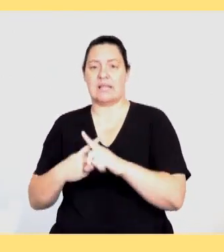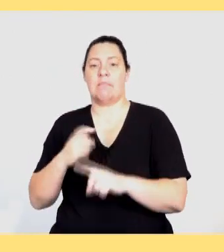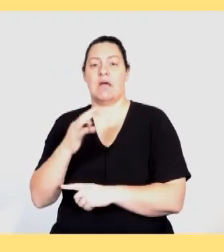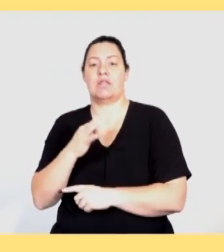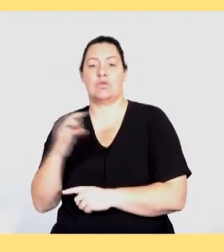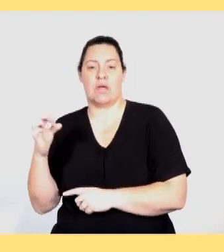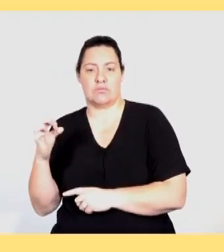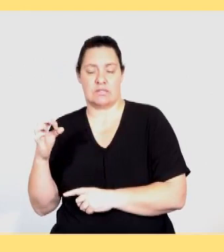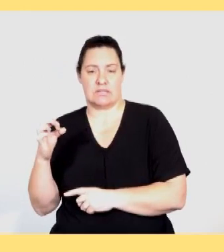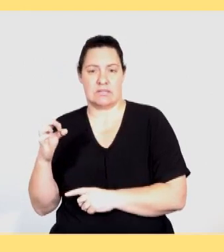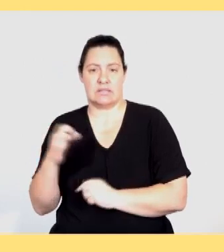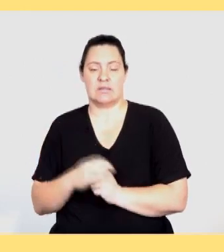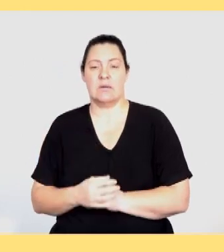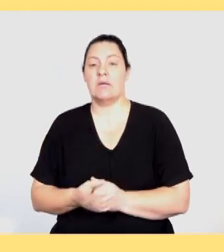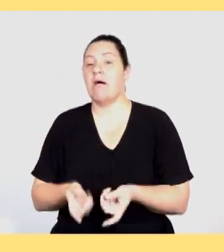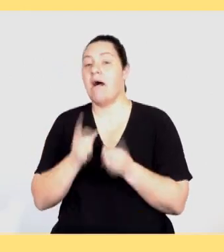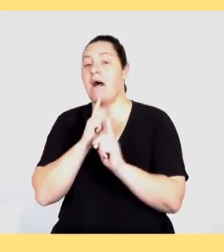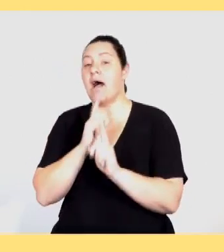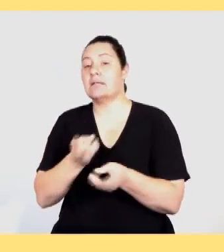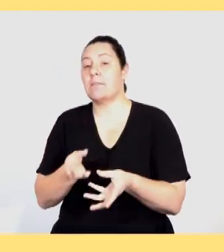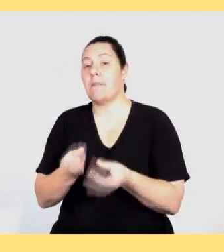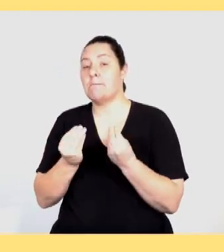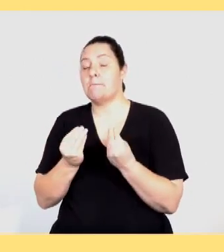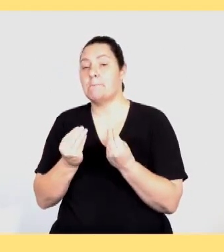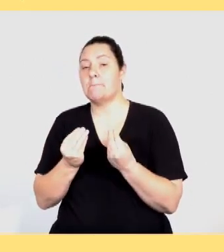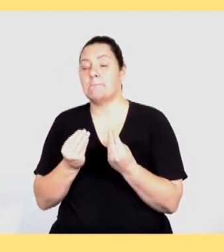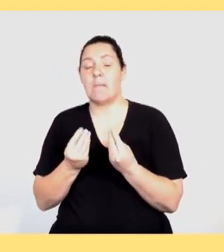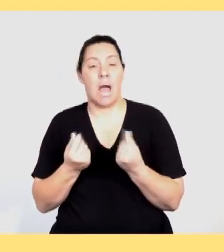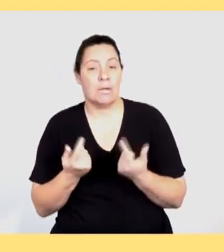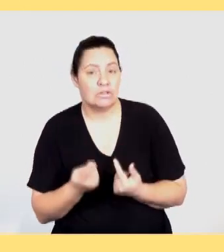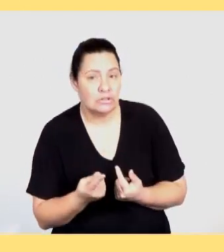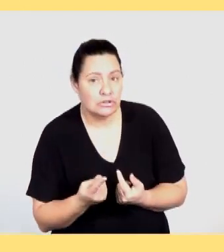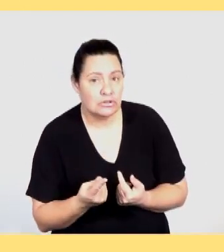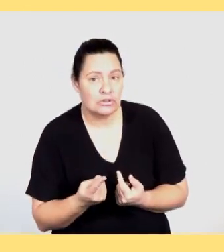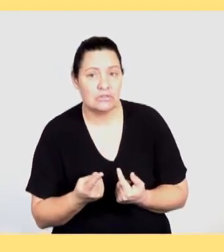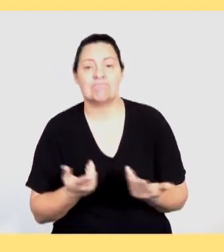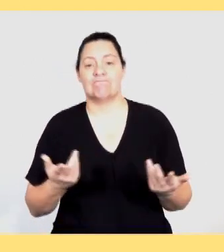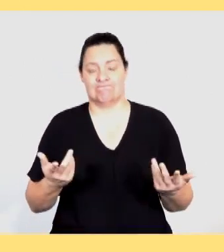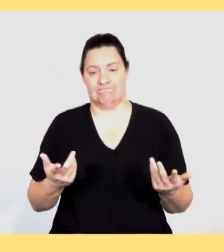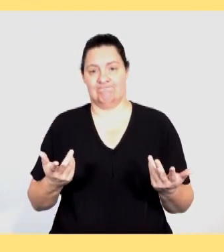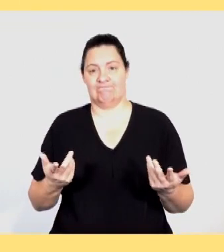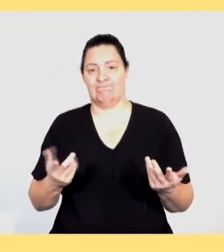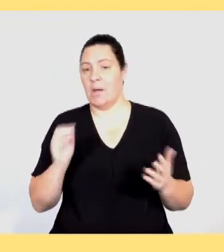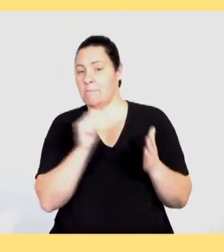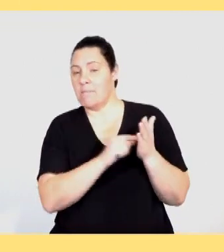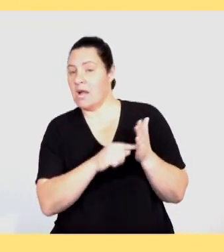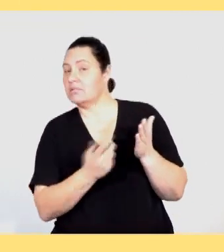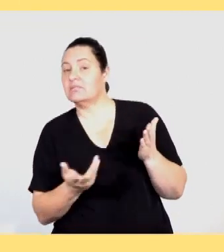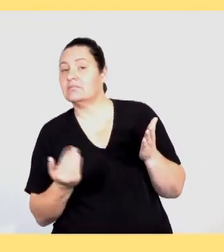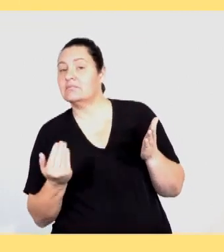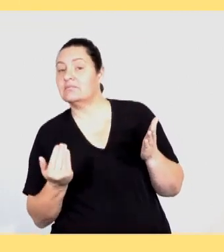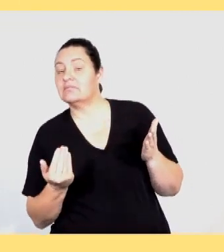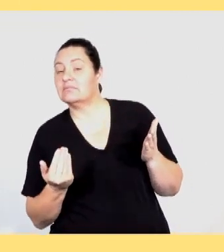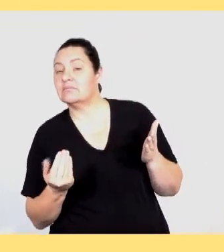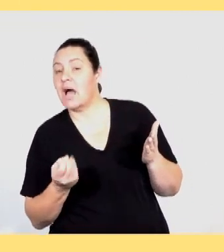200. Multiply by what? 300. This 300 over here. How much do you then get, dear learners? Please punch that in